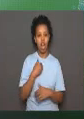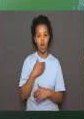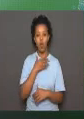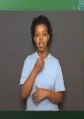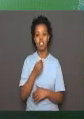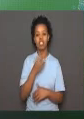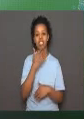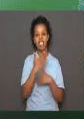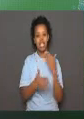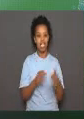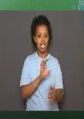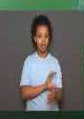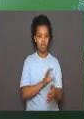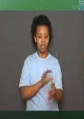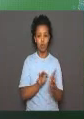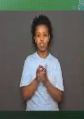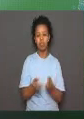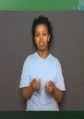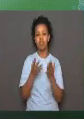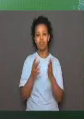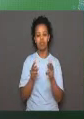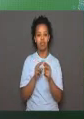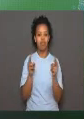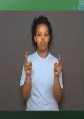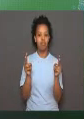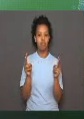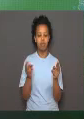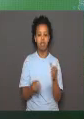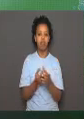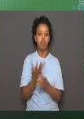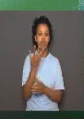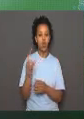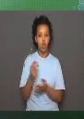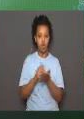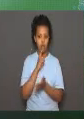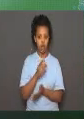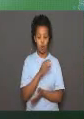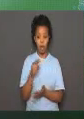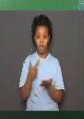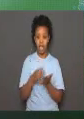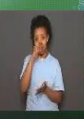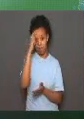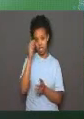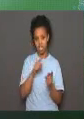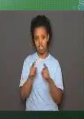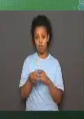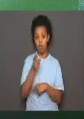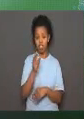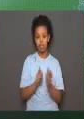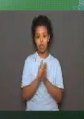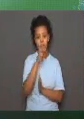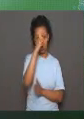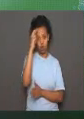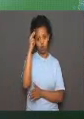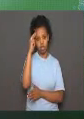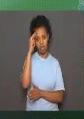their bodies. Since the cells are created so quickly, a large number